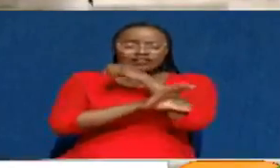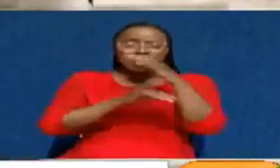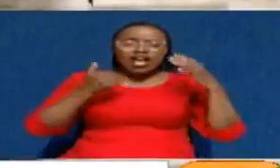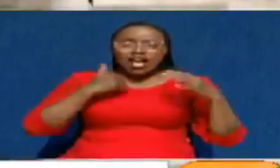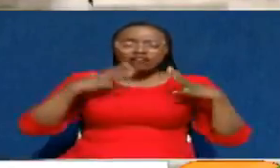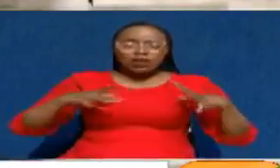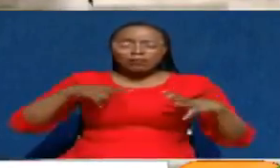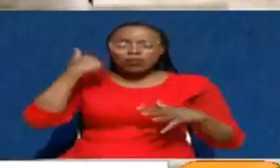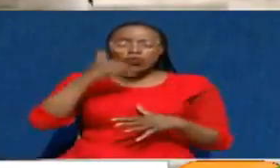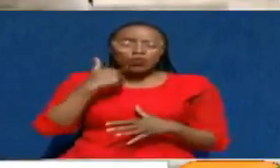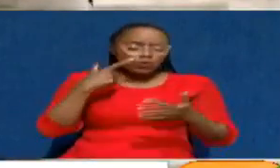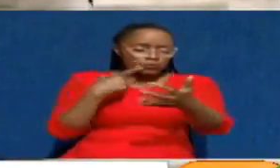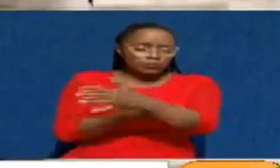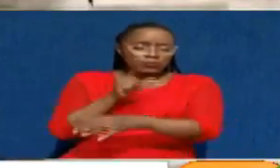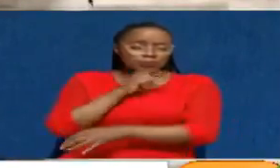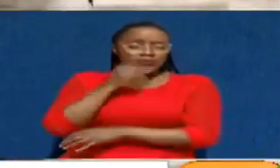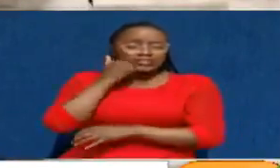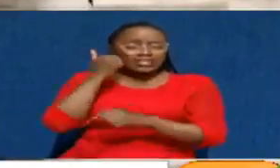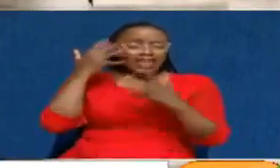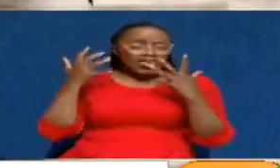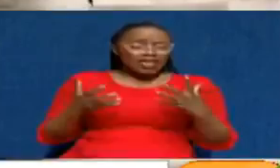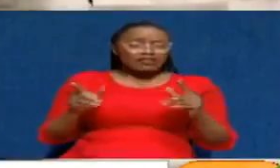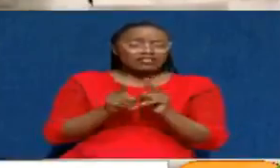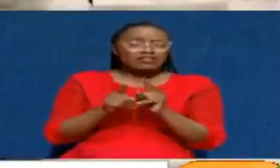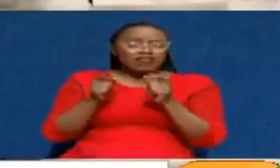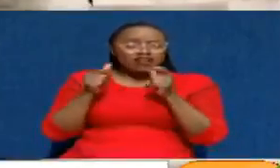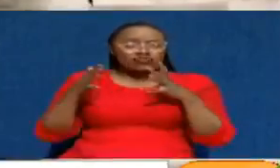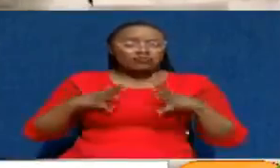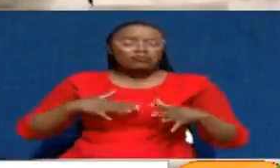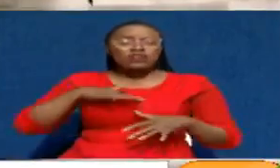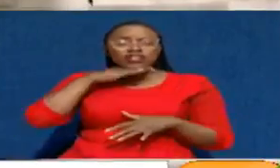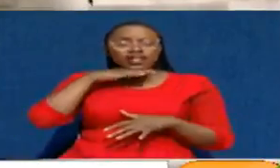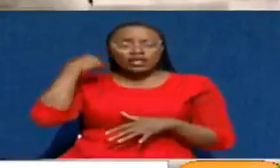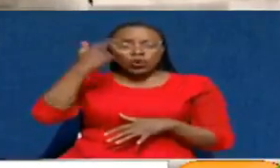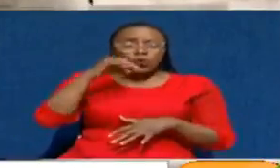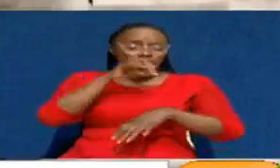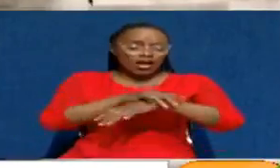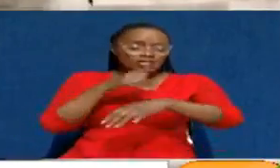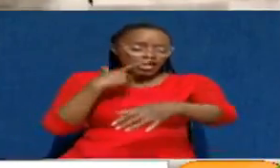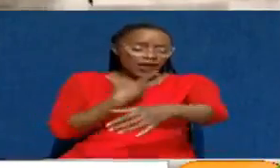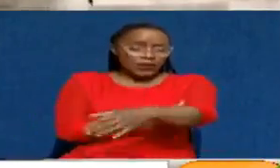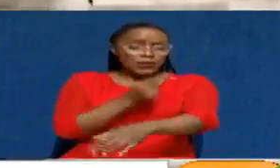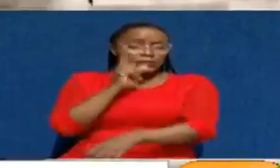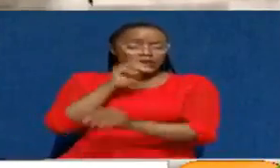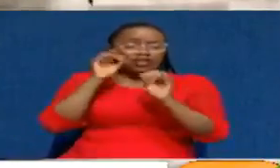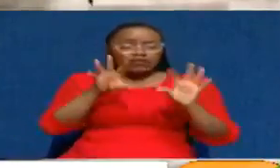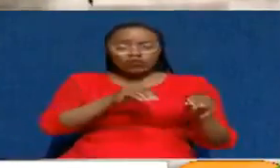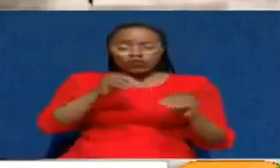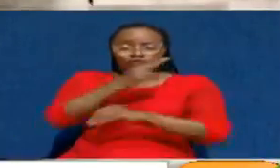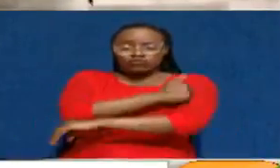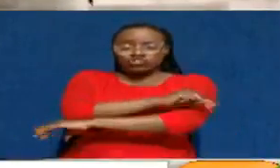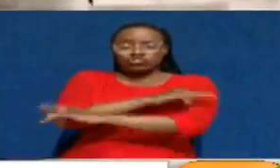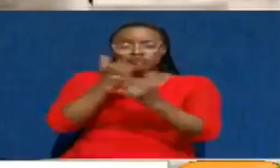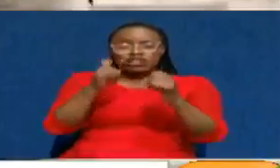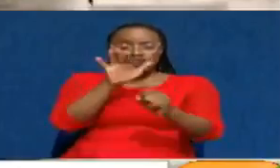who are vaccinated who've had severe disease, and we've reported very few mortalities amongst people who've been vaccinated. If we go to the hospitals